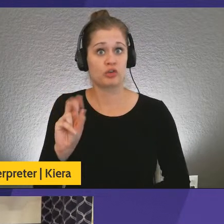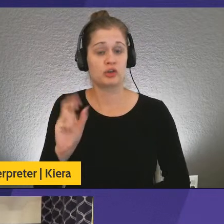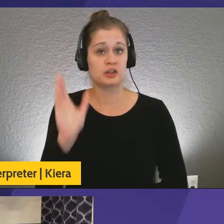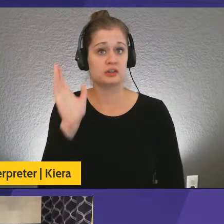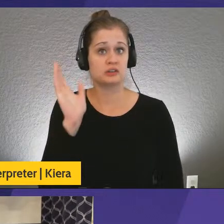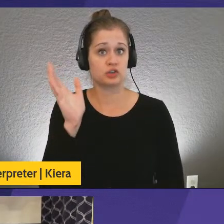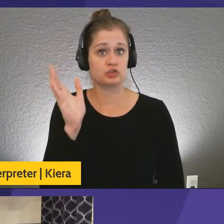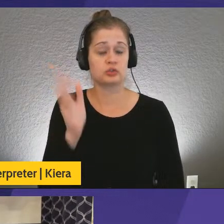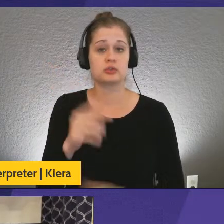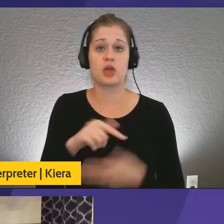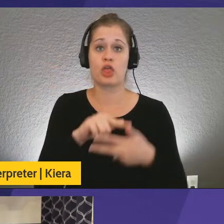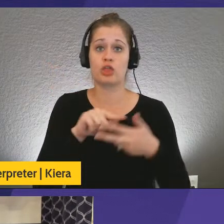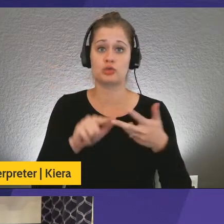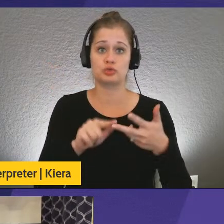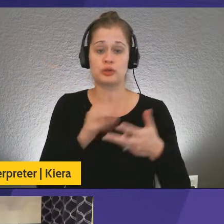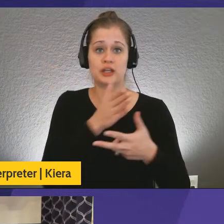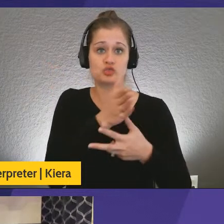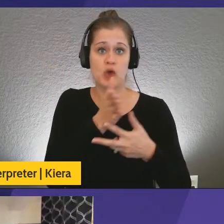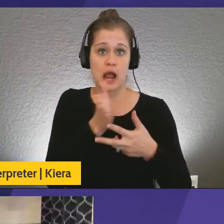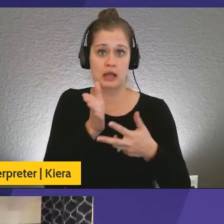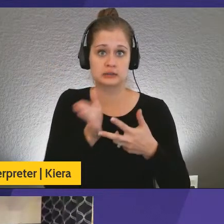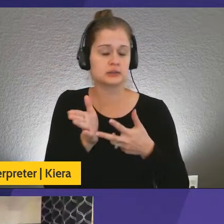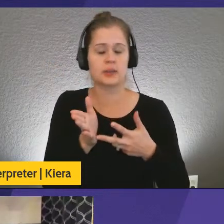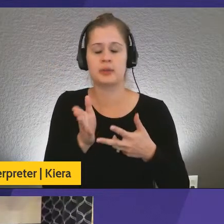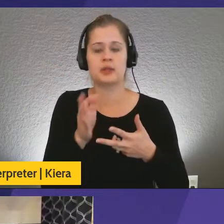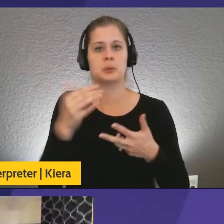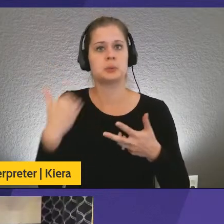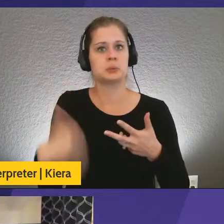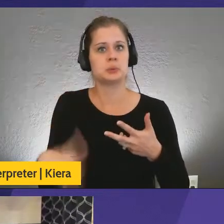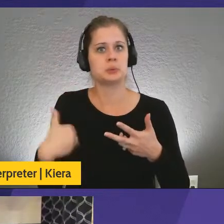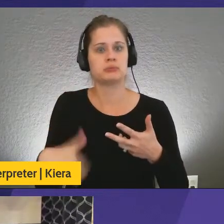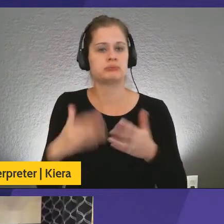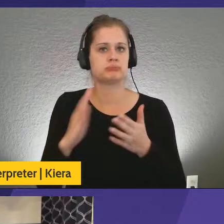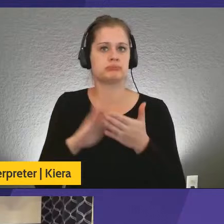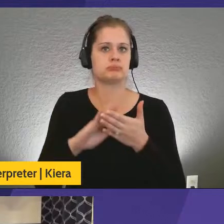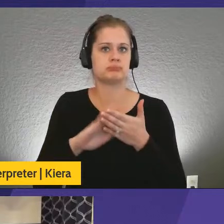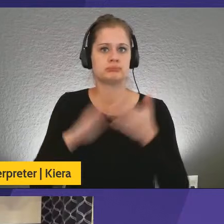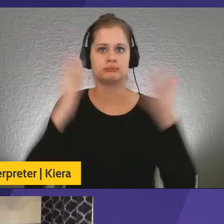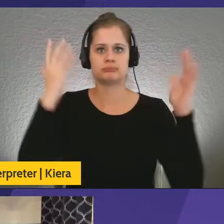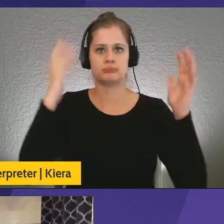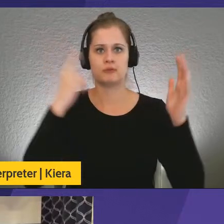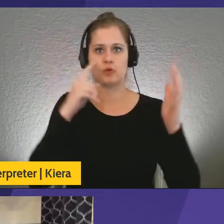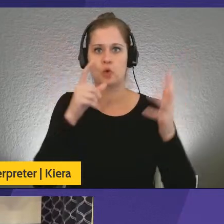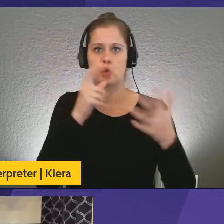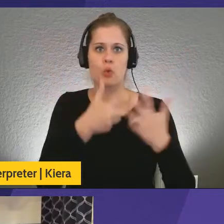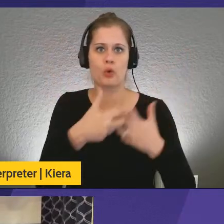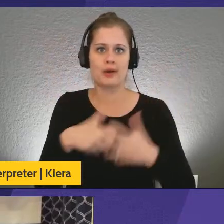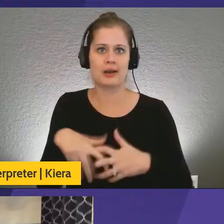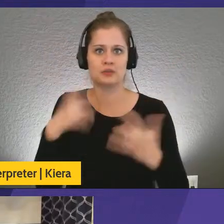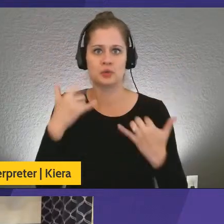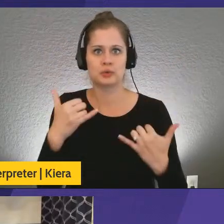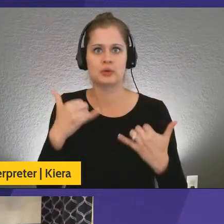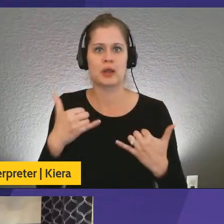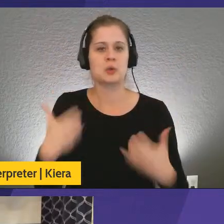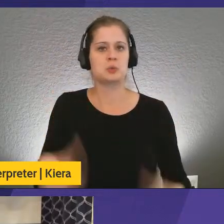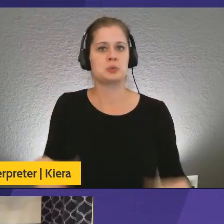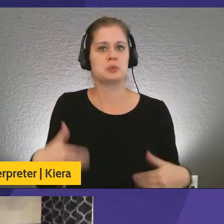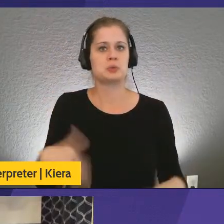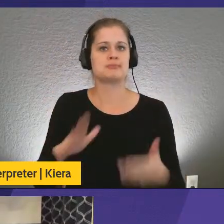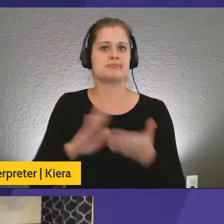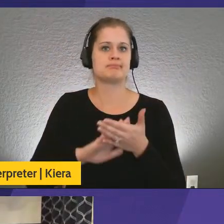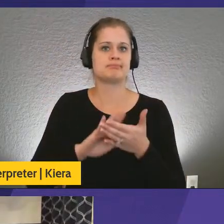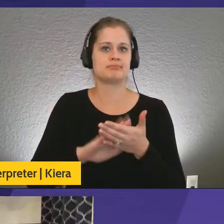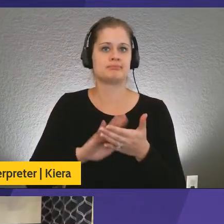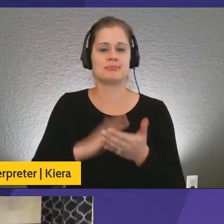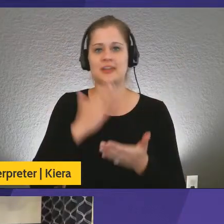tracks. Just give it up for the organizing team for today. I can't imagine how hard that's been. So